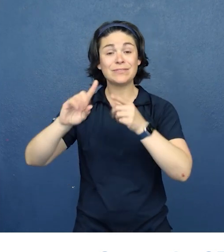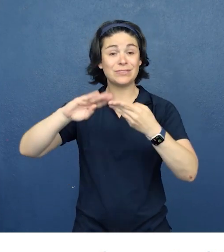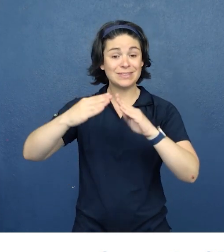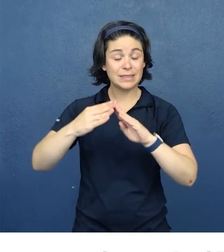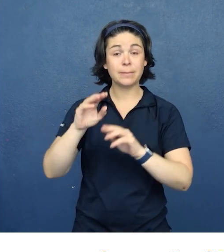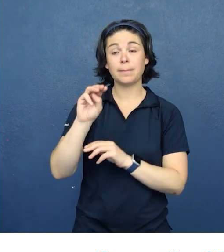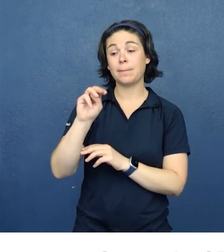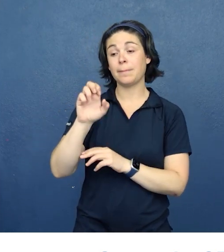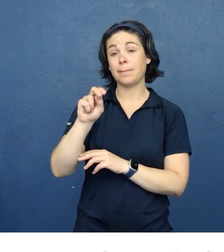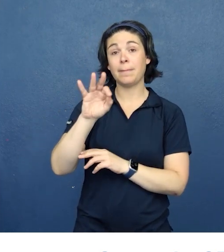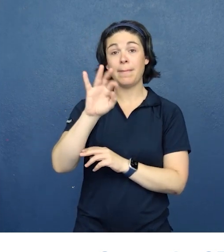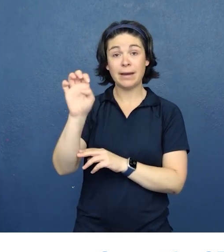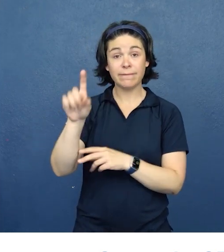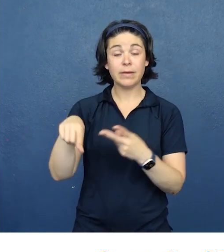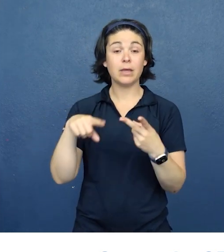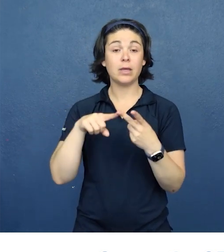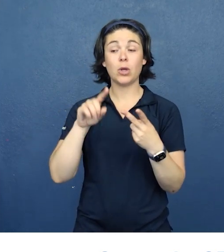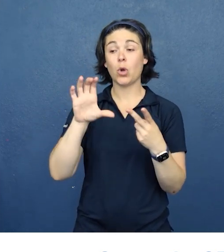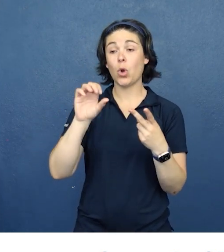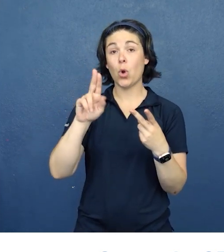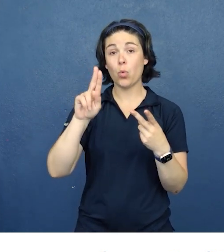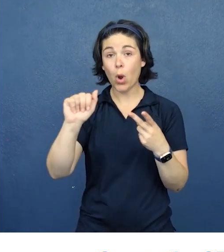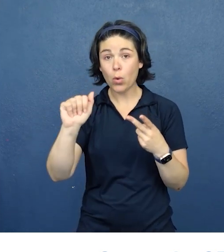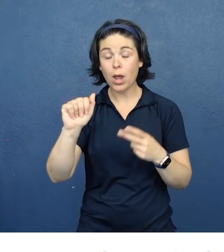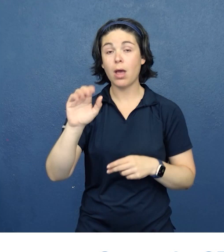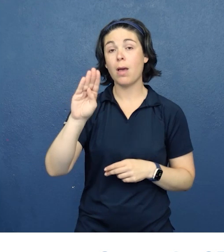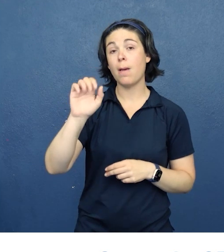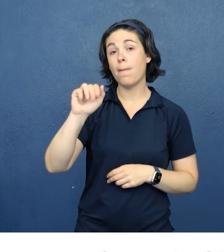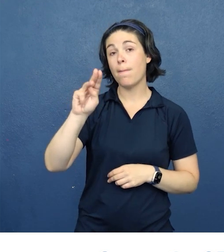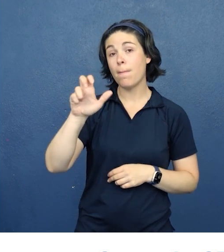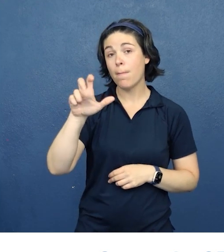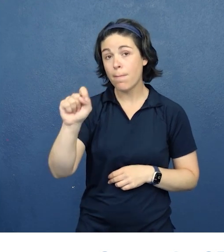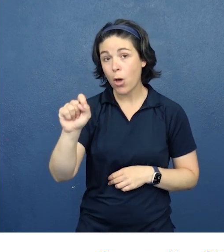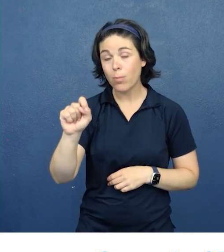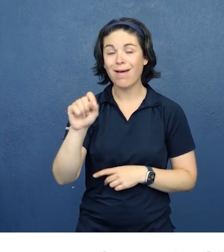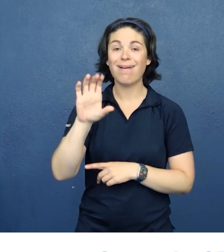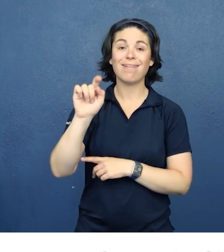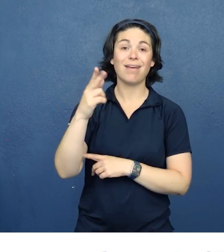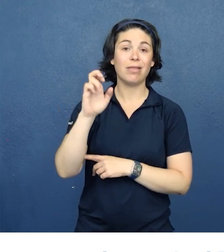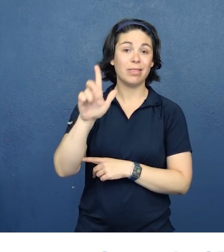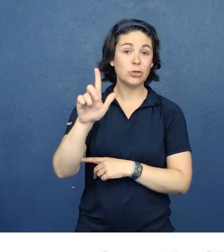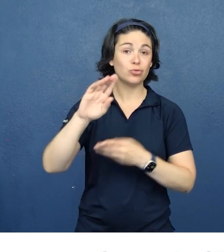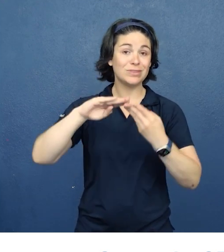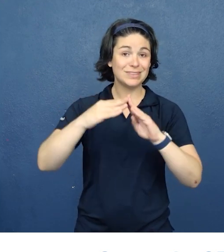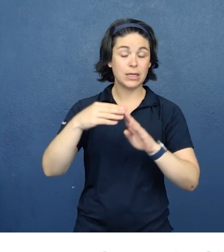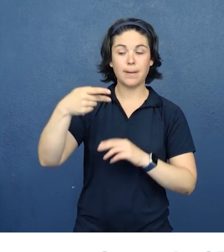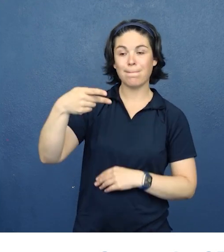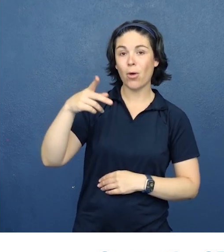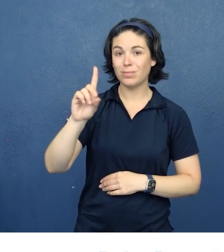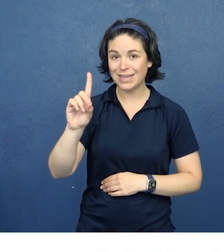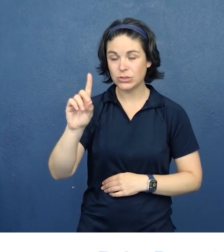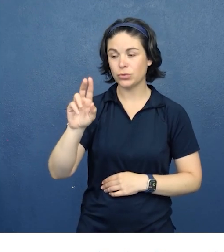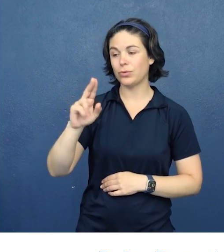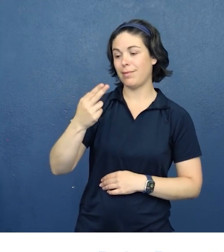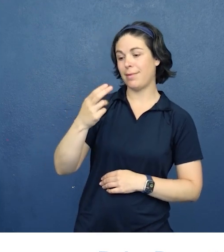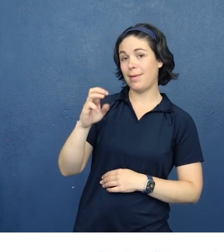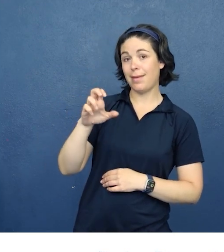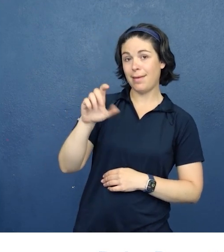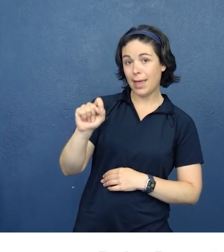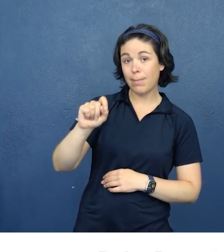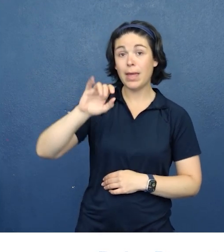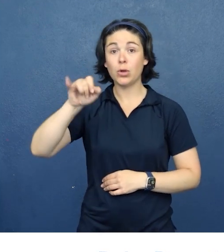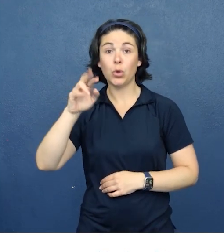of Menifee, Corona, Beaumont, Cathedral City, Palm Desert,